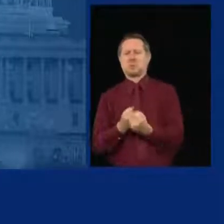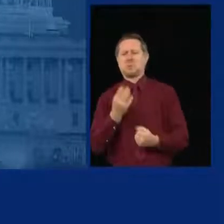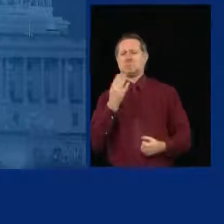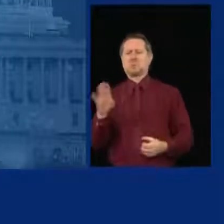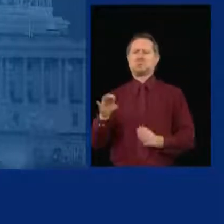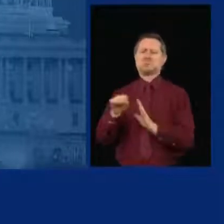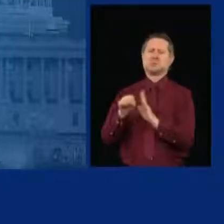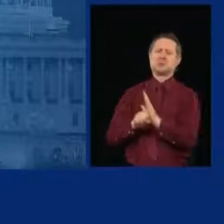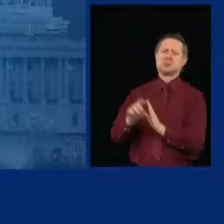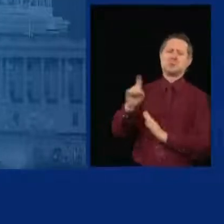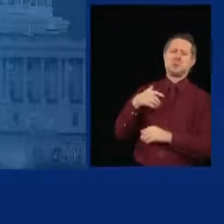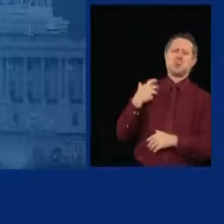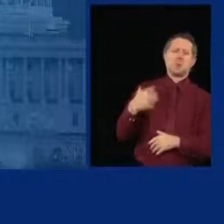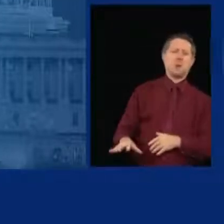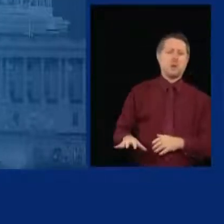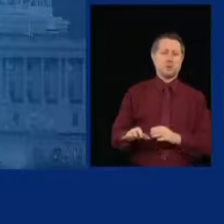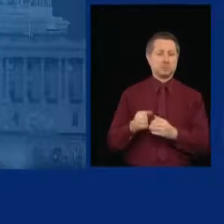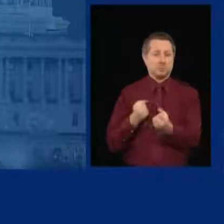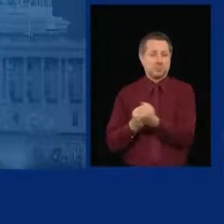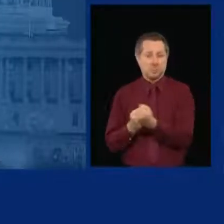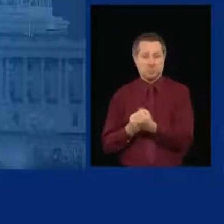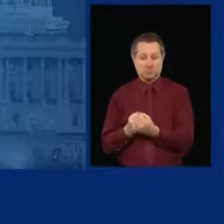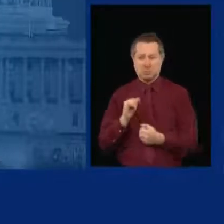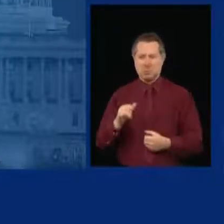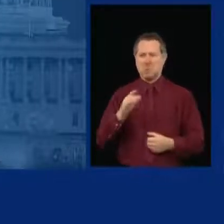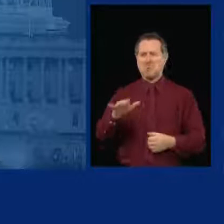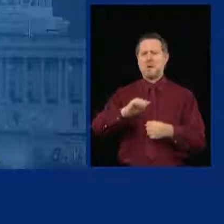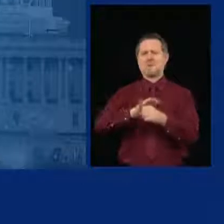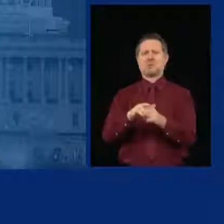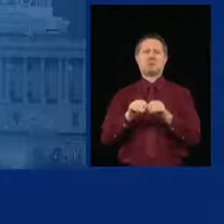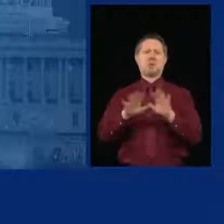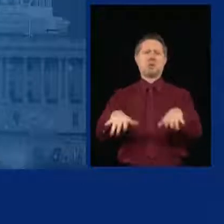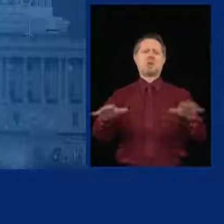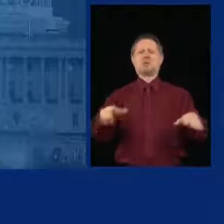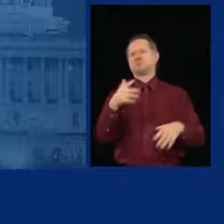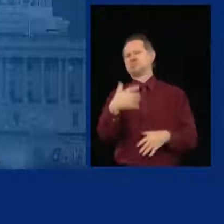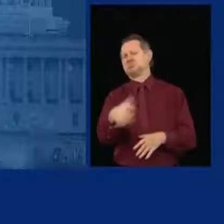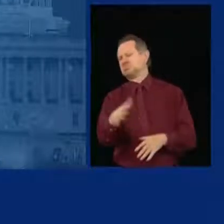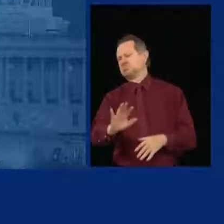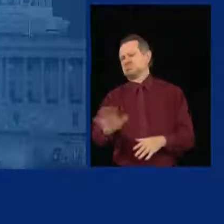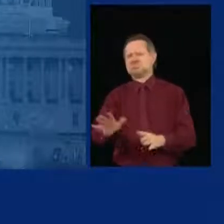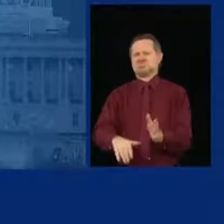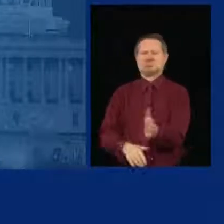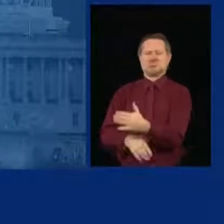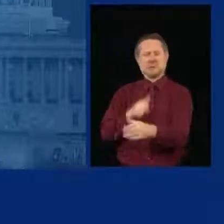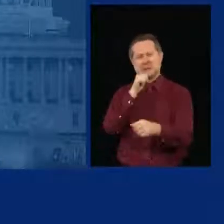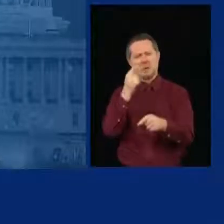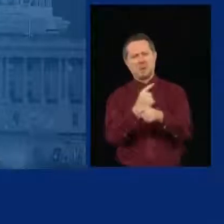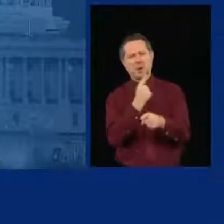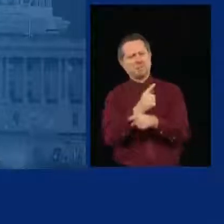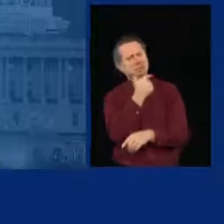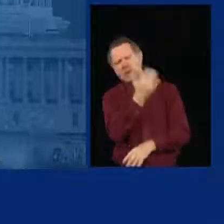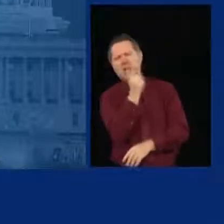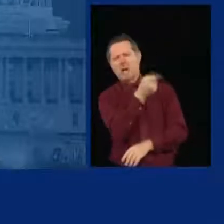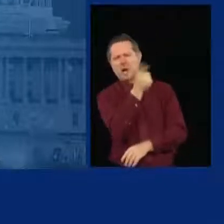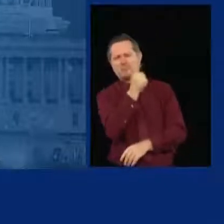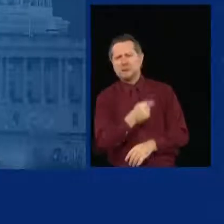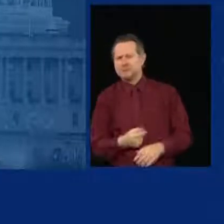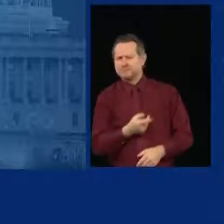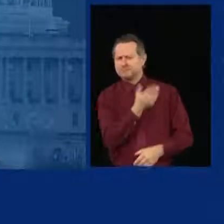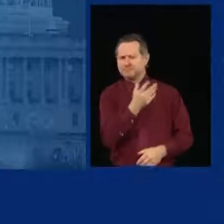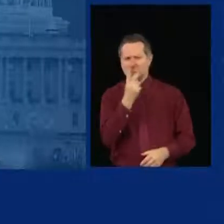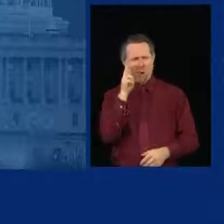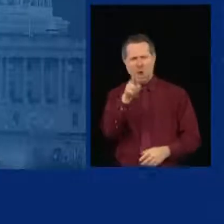states have more coronavirus cases. Shame on you. Shame on you to look at the death toll in